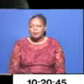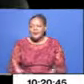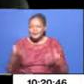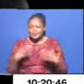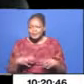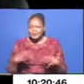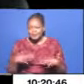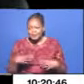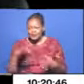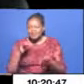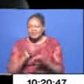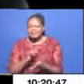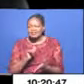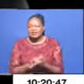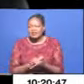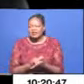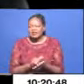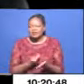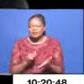that we have,